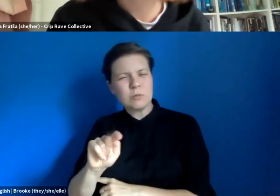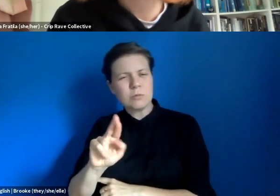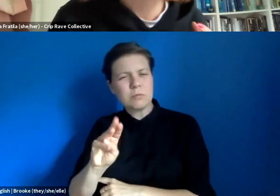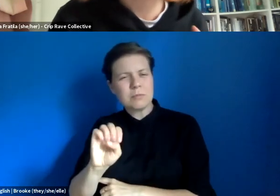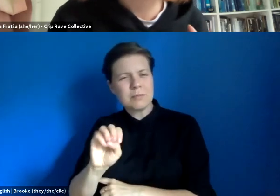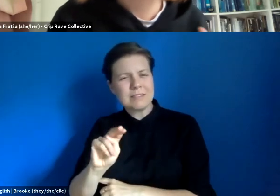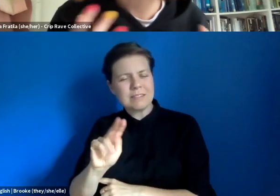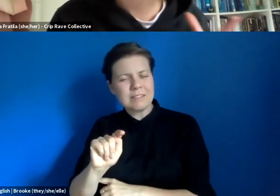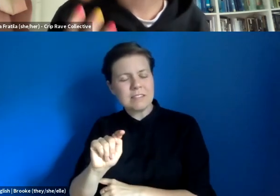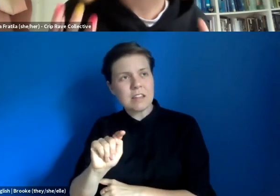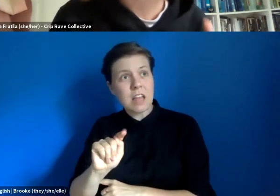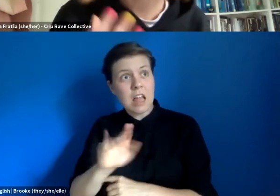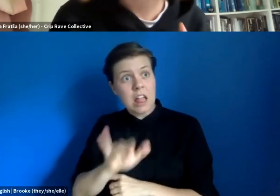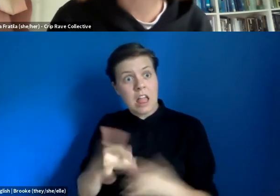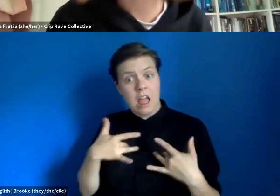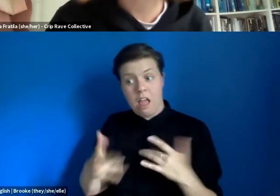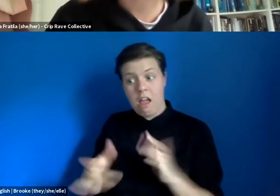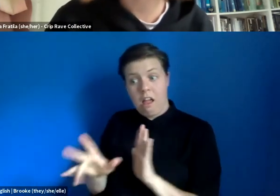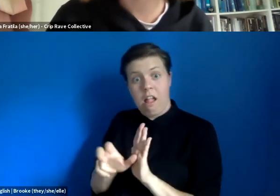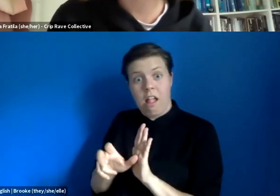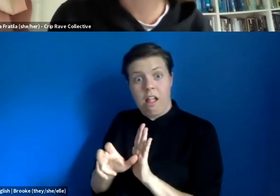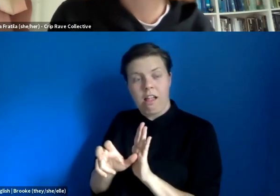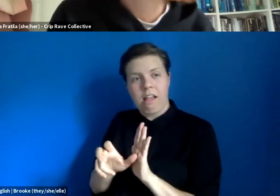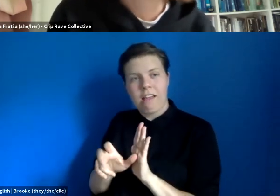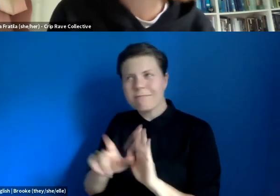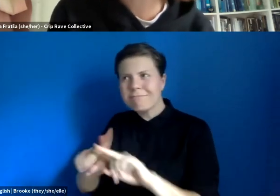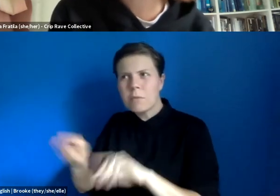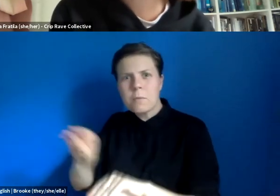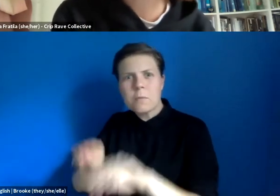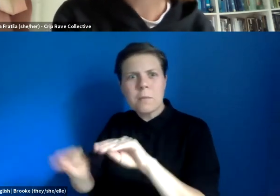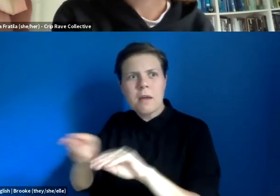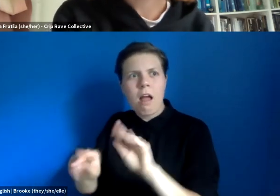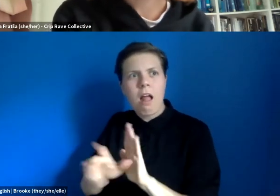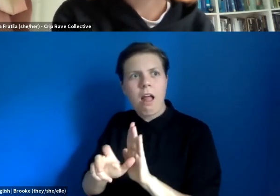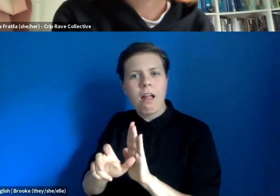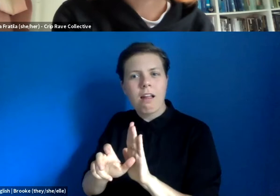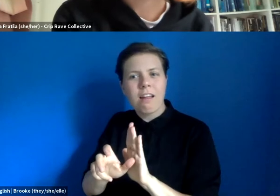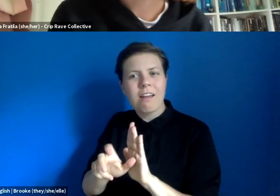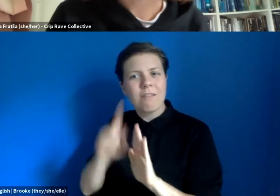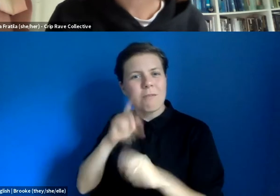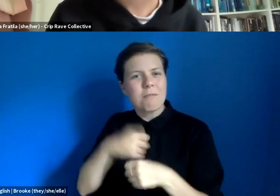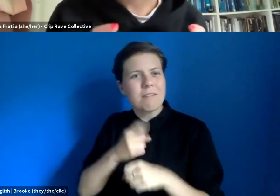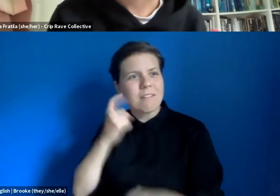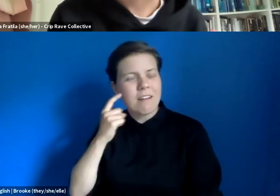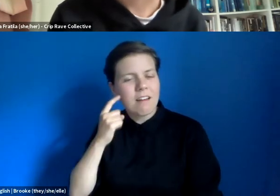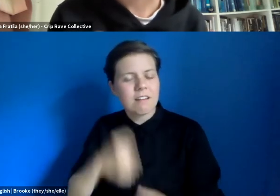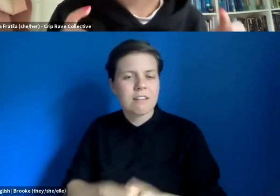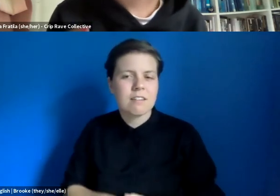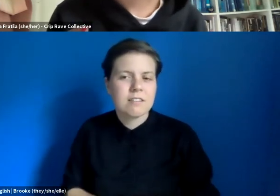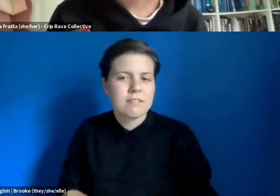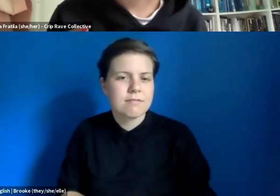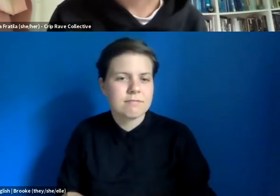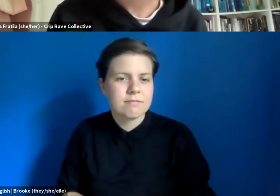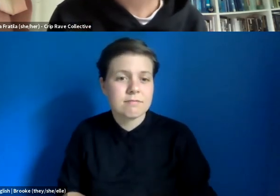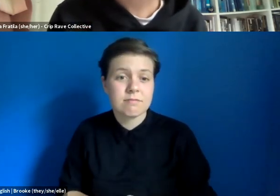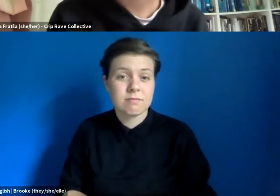of test it there, kind of create it and test it there. And basically it was it was using like